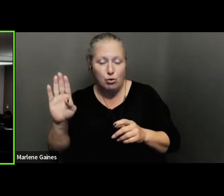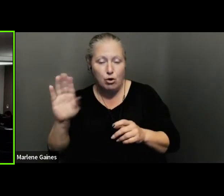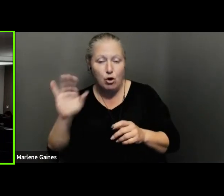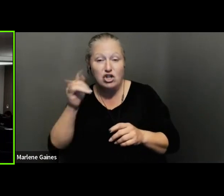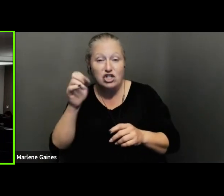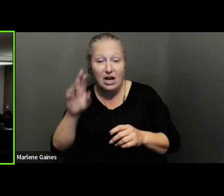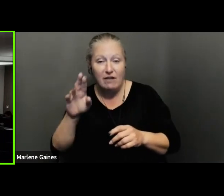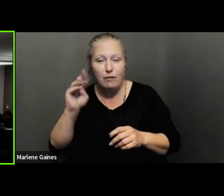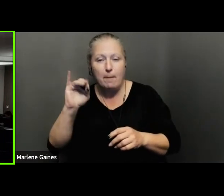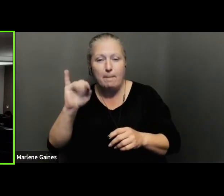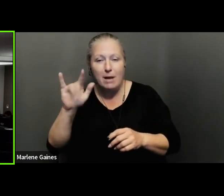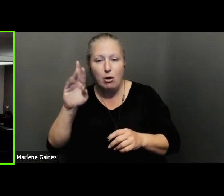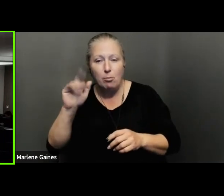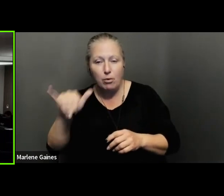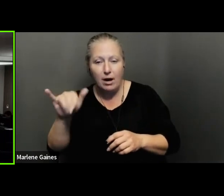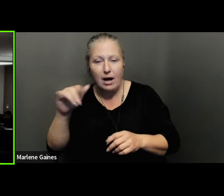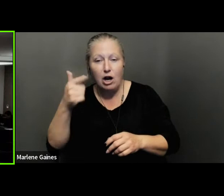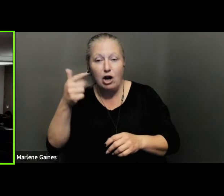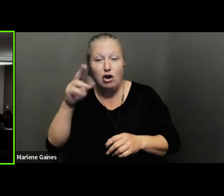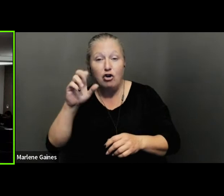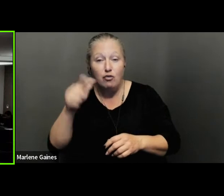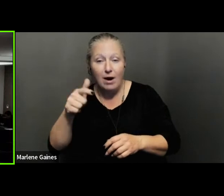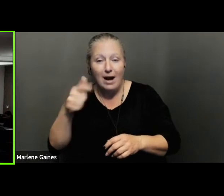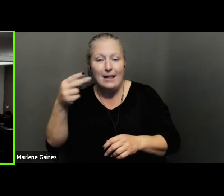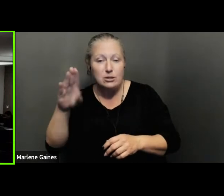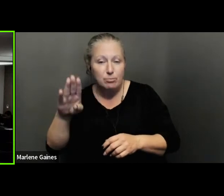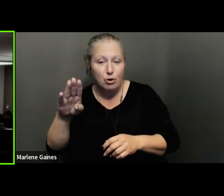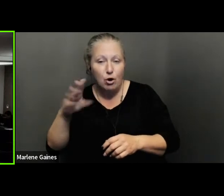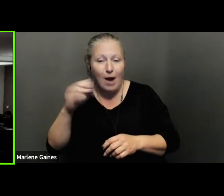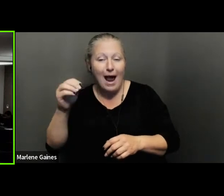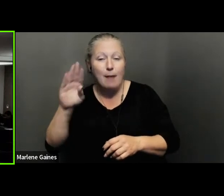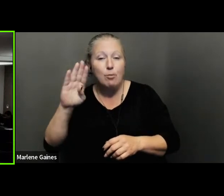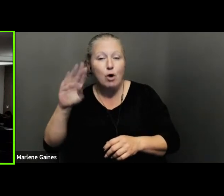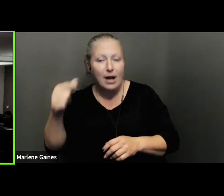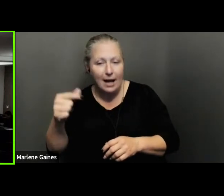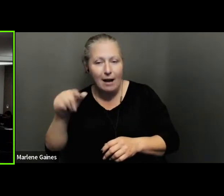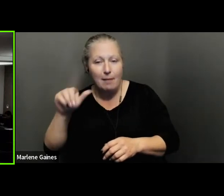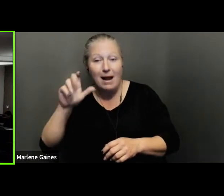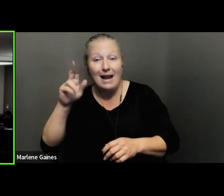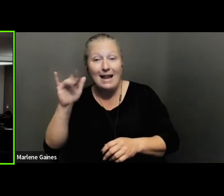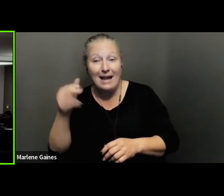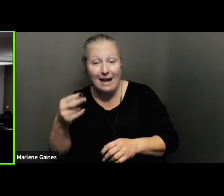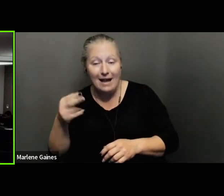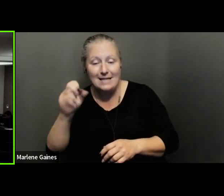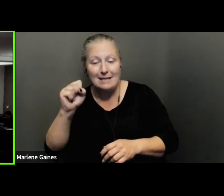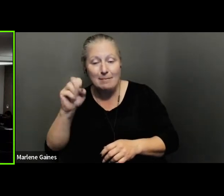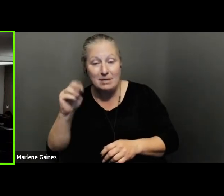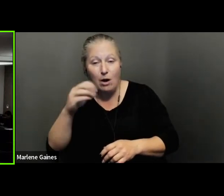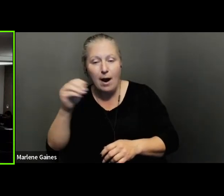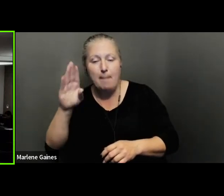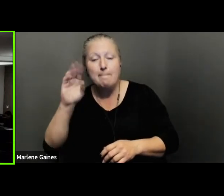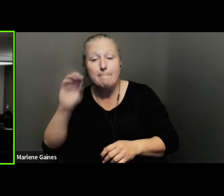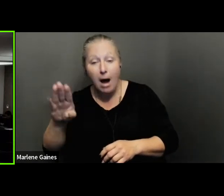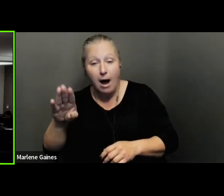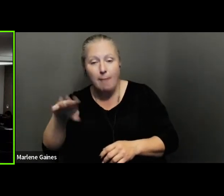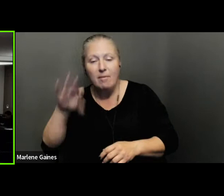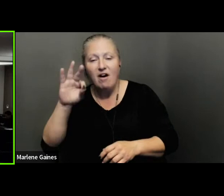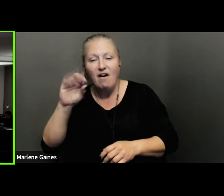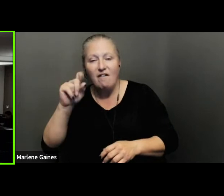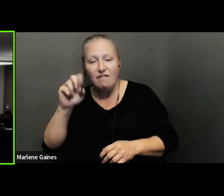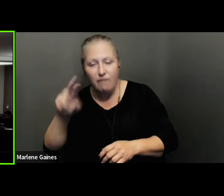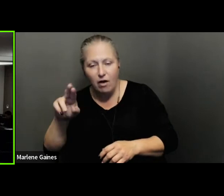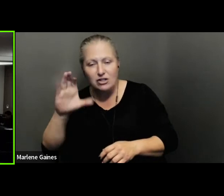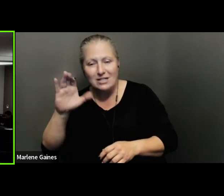Jennifer, Millbrae, Greg, Hillsborough, and Burlingame, Lehia, San Mateo, and Bob, Foster City. Mm. Okay. And